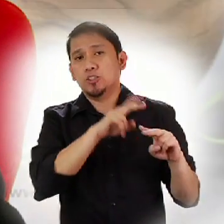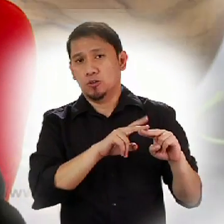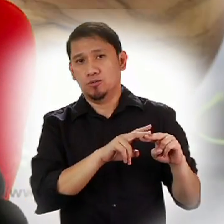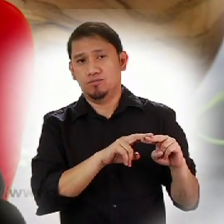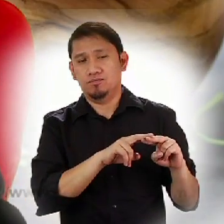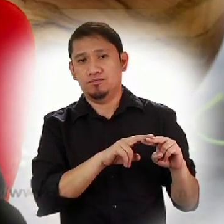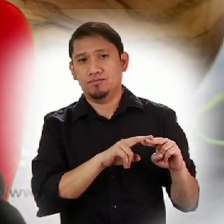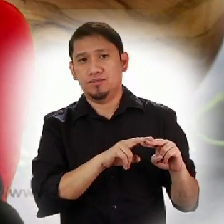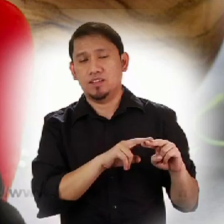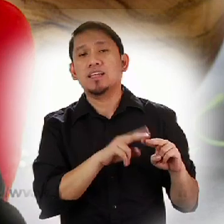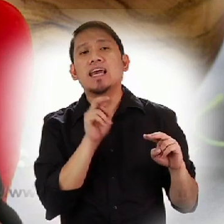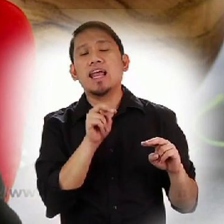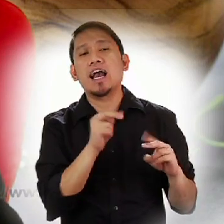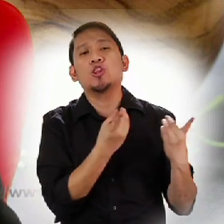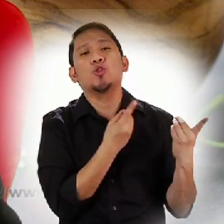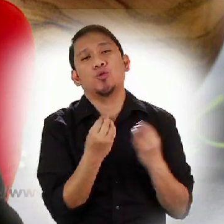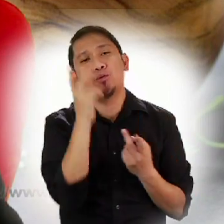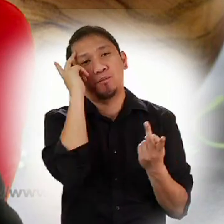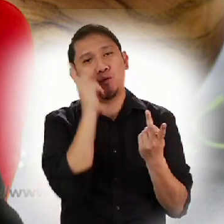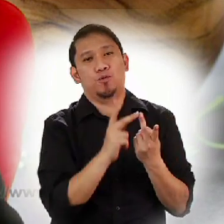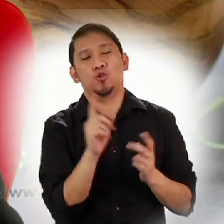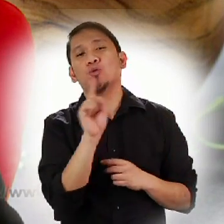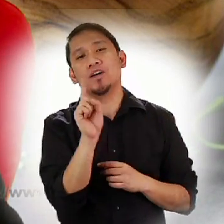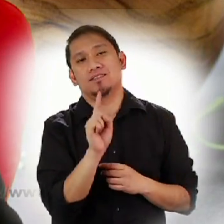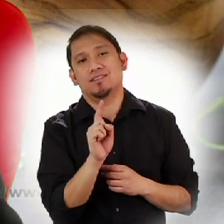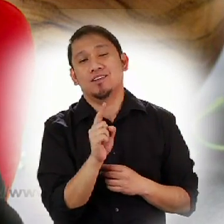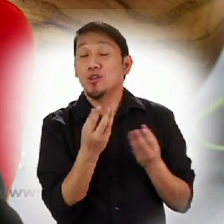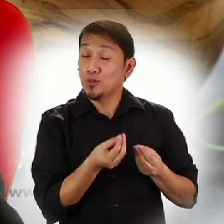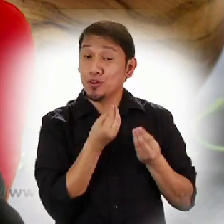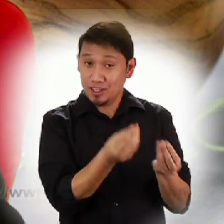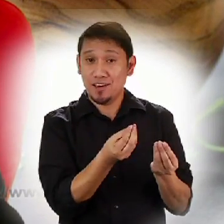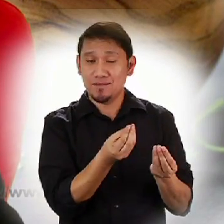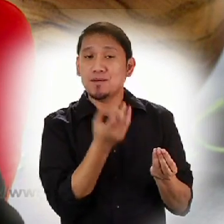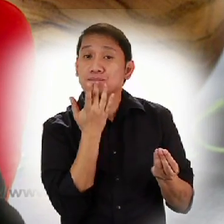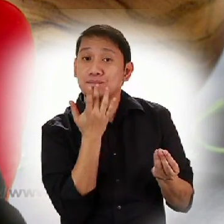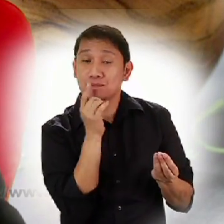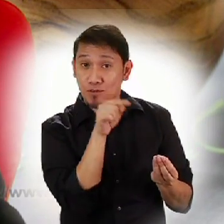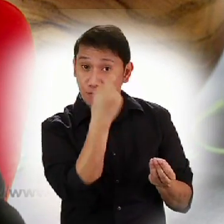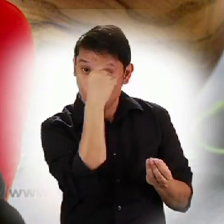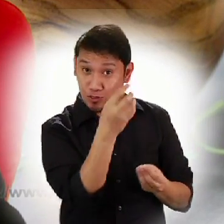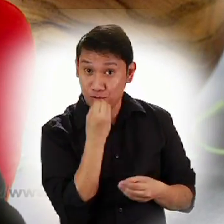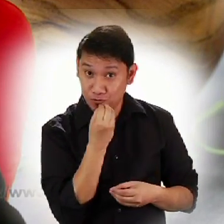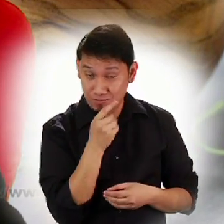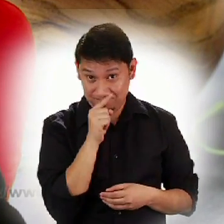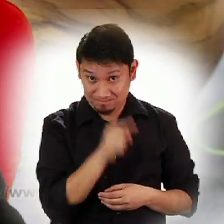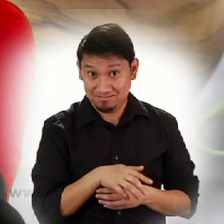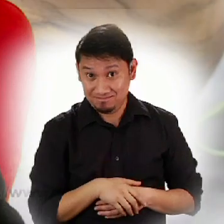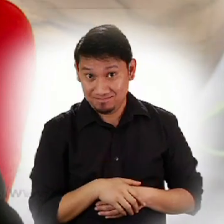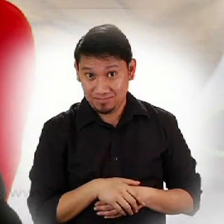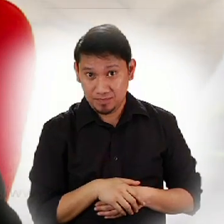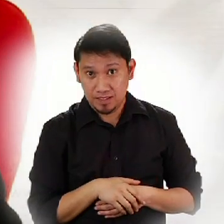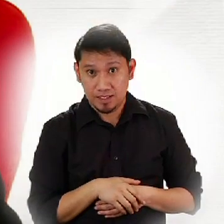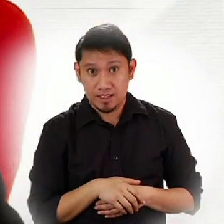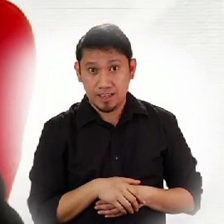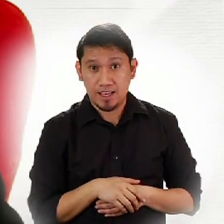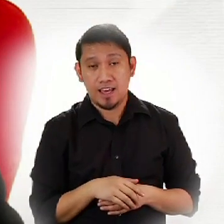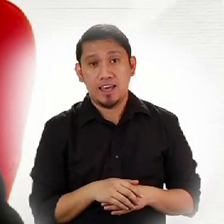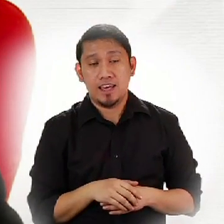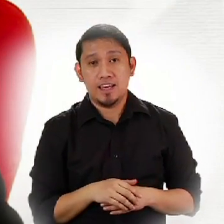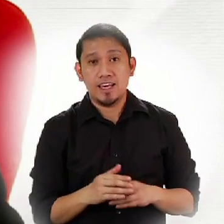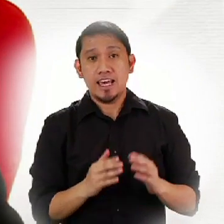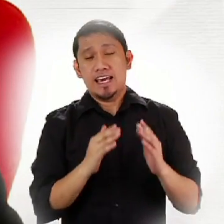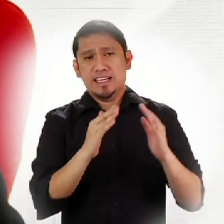Salt must do its purpose, which is to give flavor to the food. The